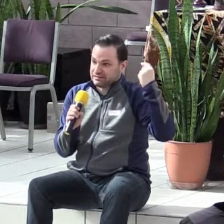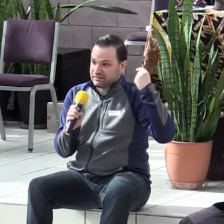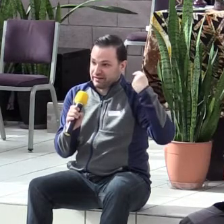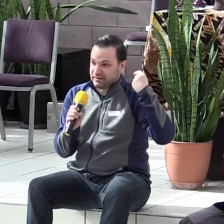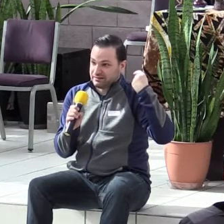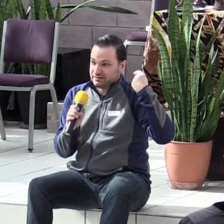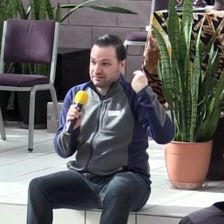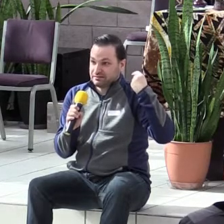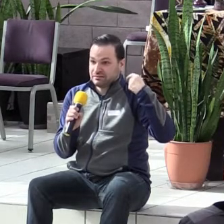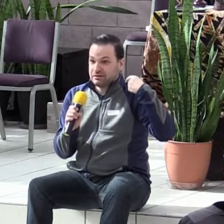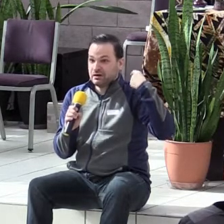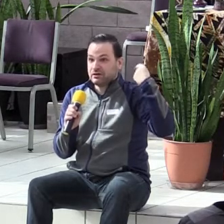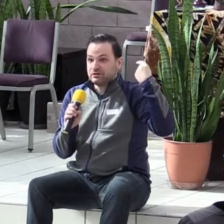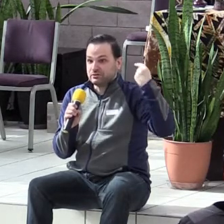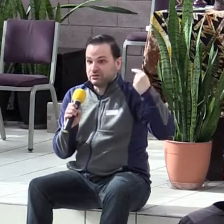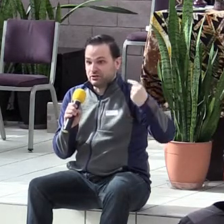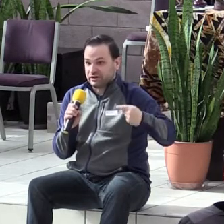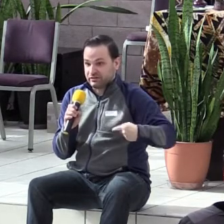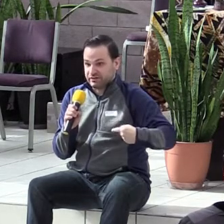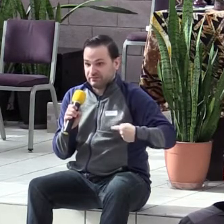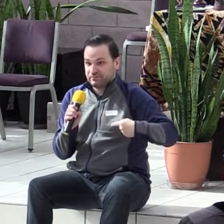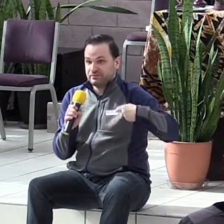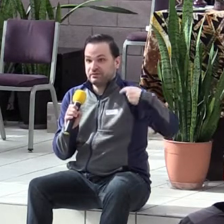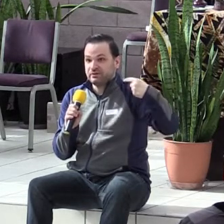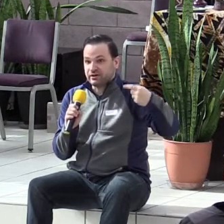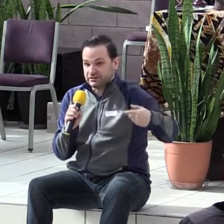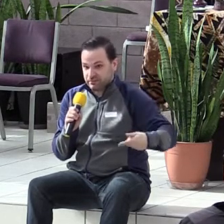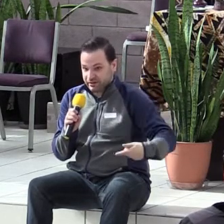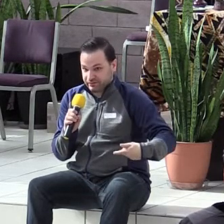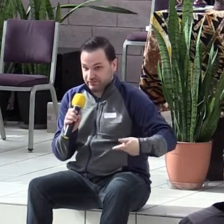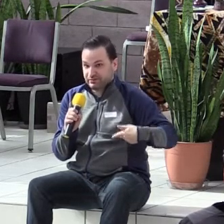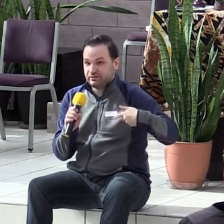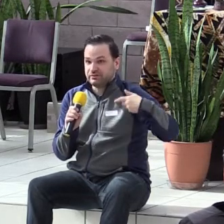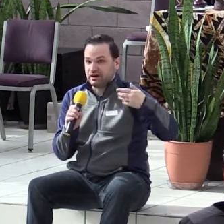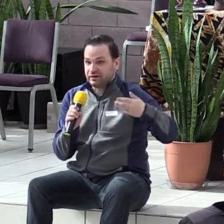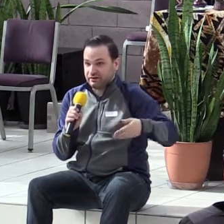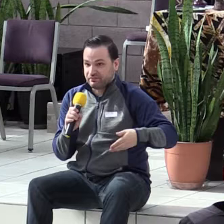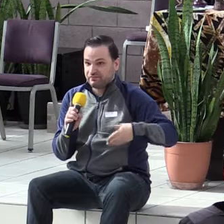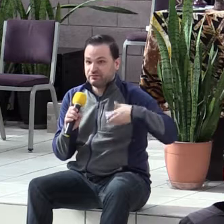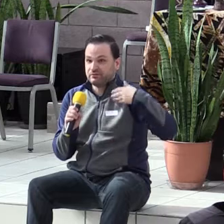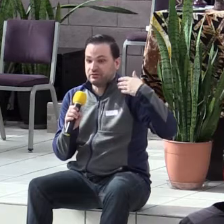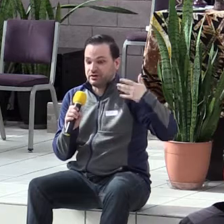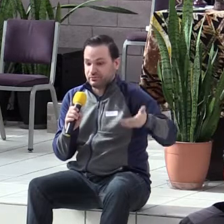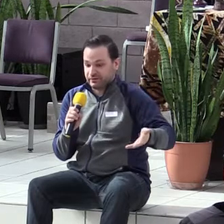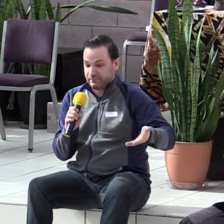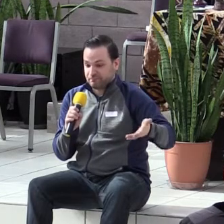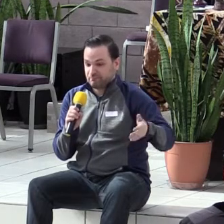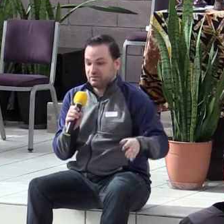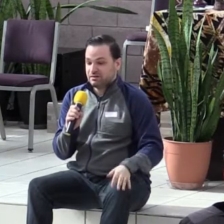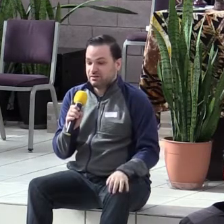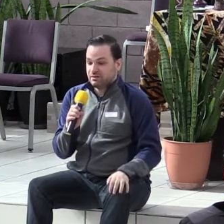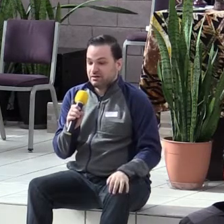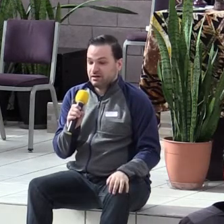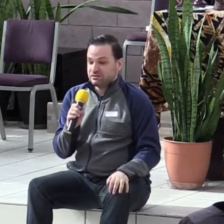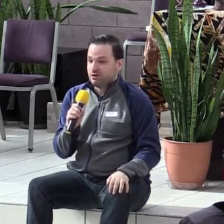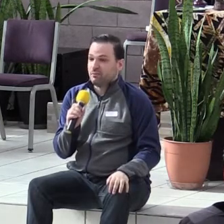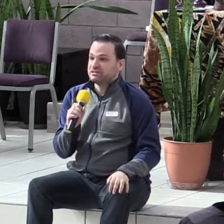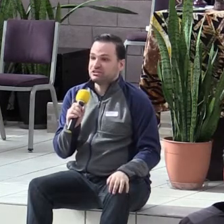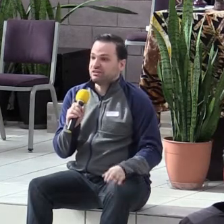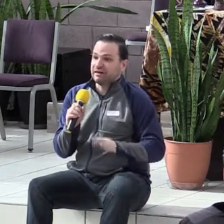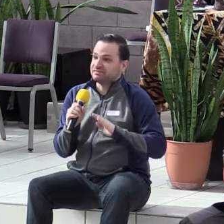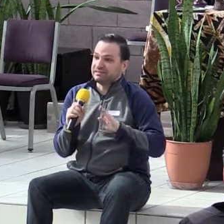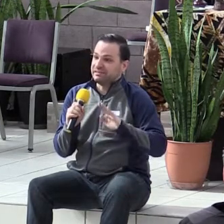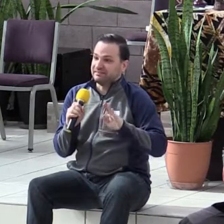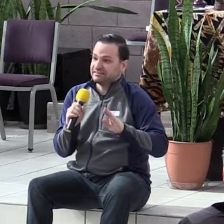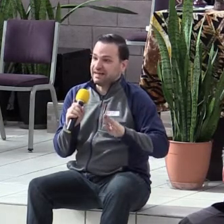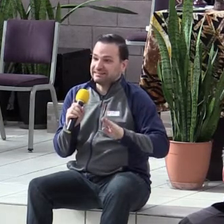back into your head. You're not good enough. You're not smart enough. You're not enough. You're not worthy. So I wasn't